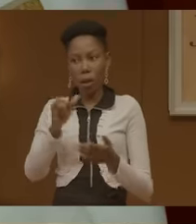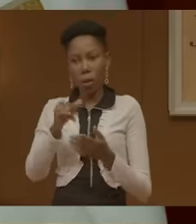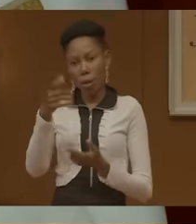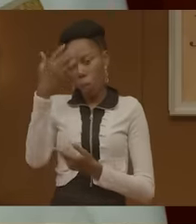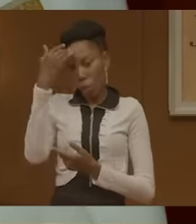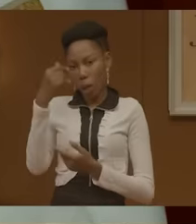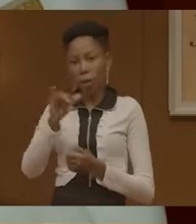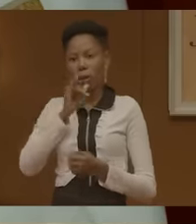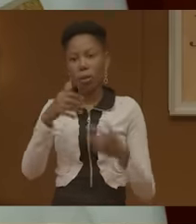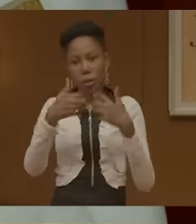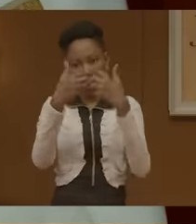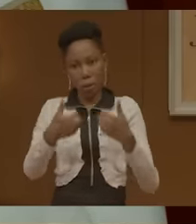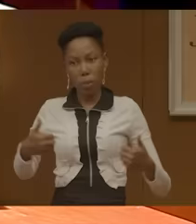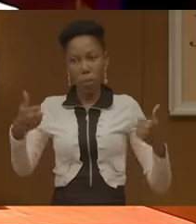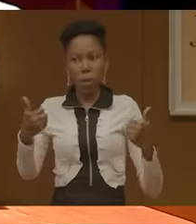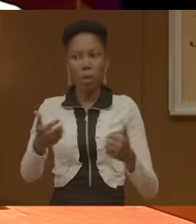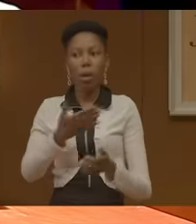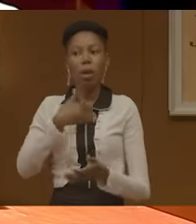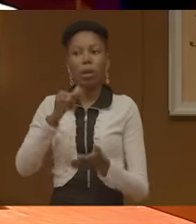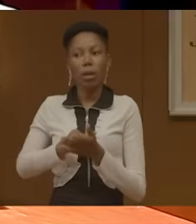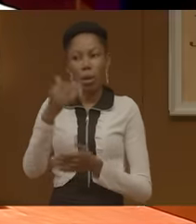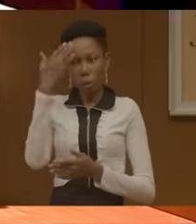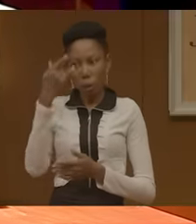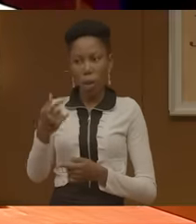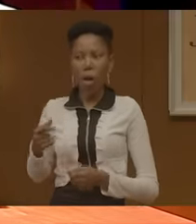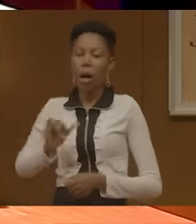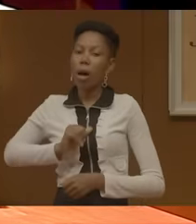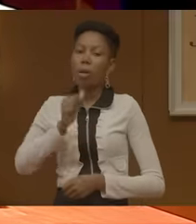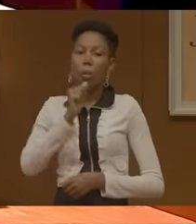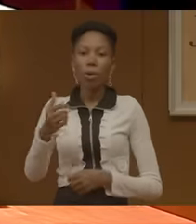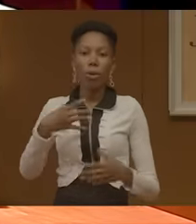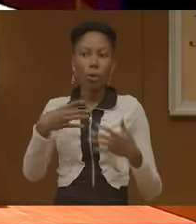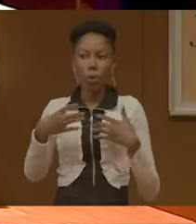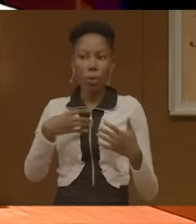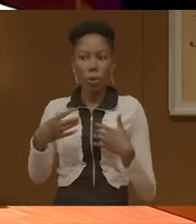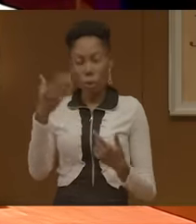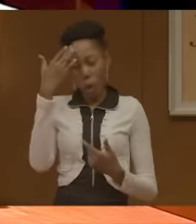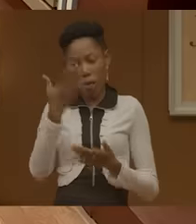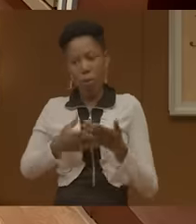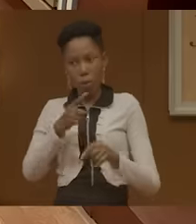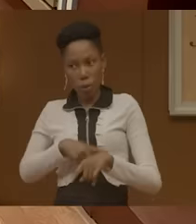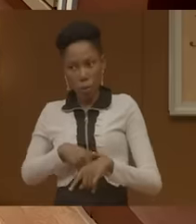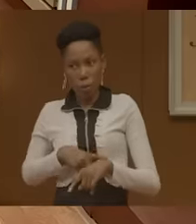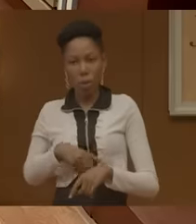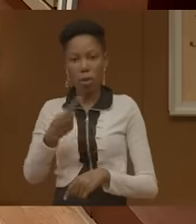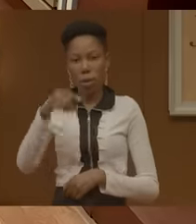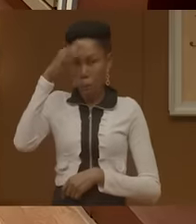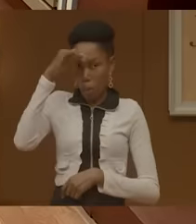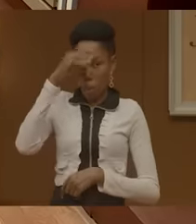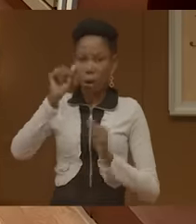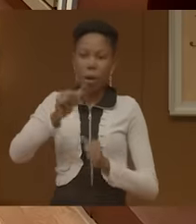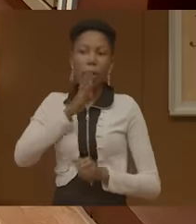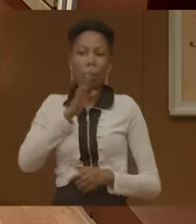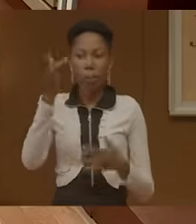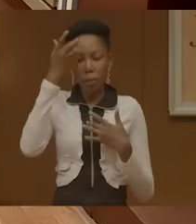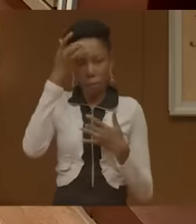my own. I said, so, don't complain about him. He might sick today. He may be well tomorrow. That's